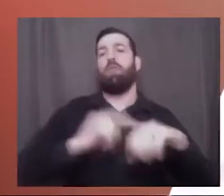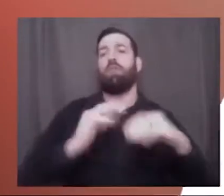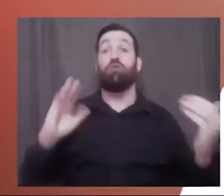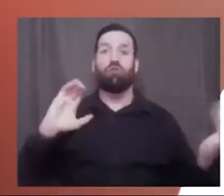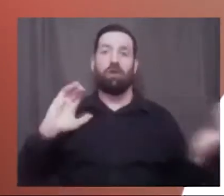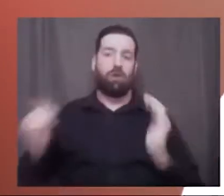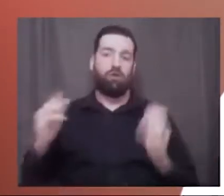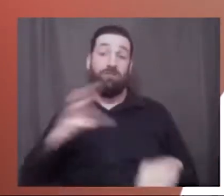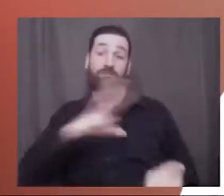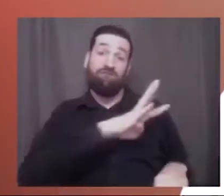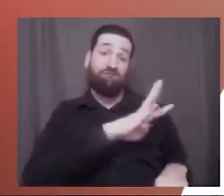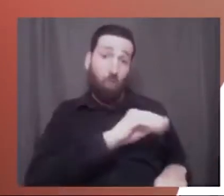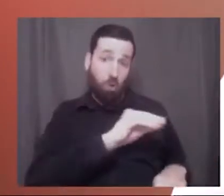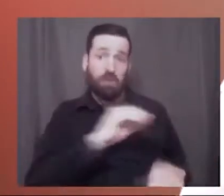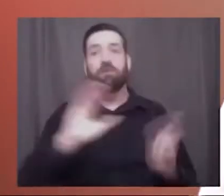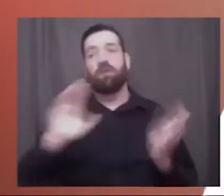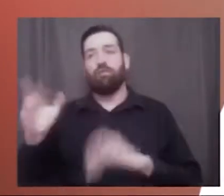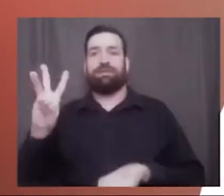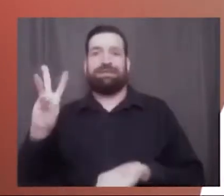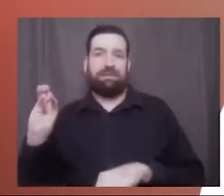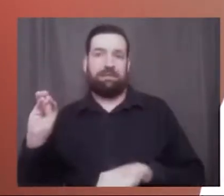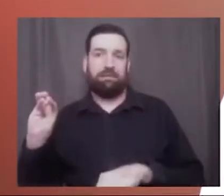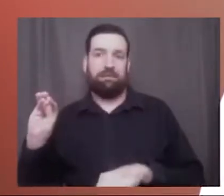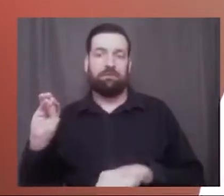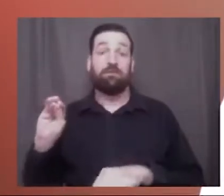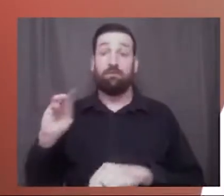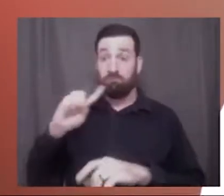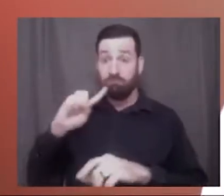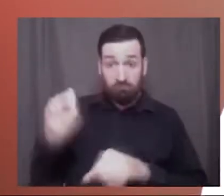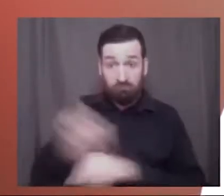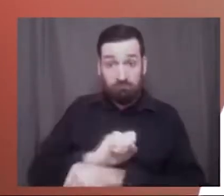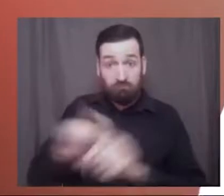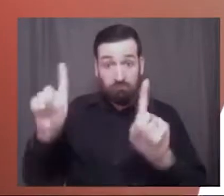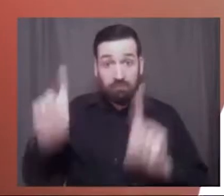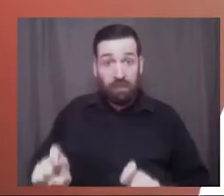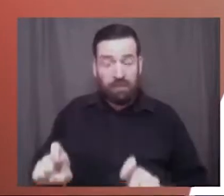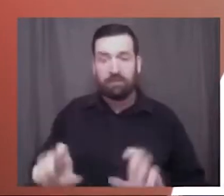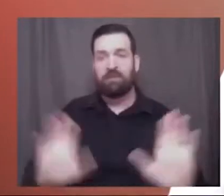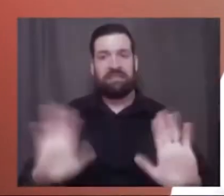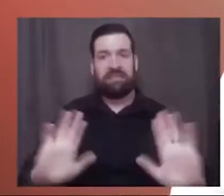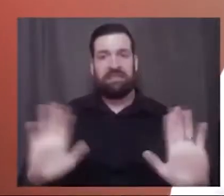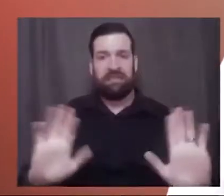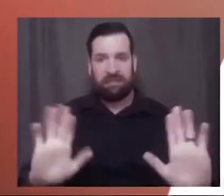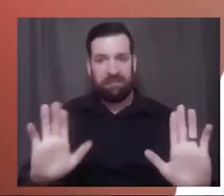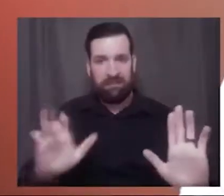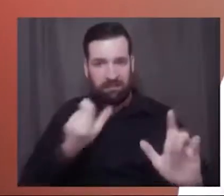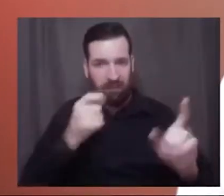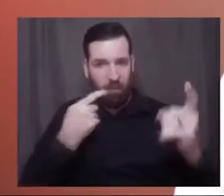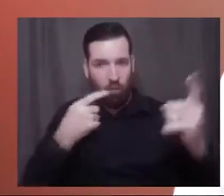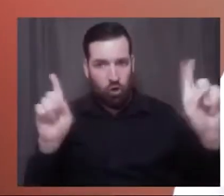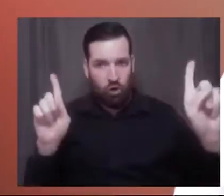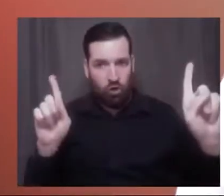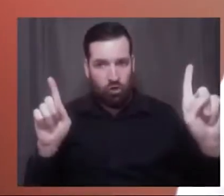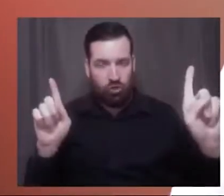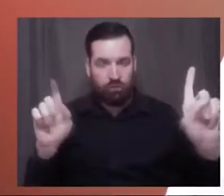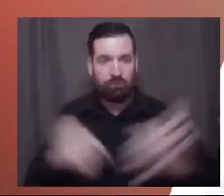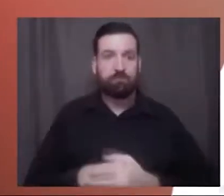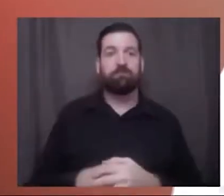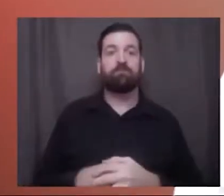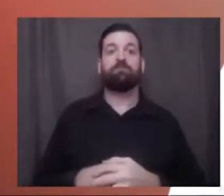less cardiovascular events. And when they actually put that to the test, it's like, nope, that doesn't really work. So putting women on